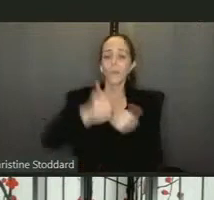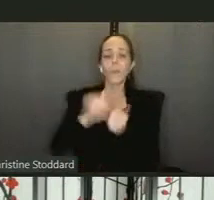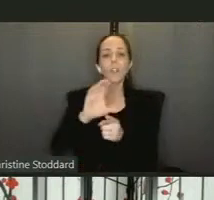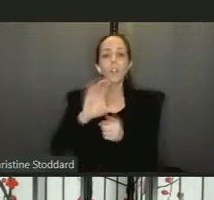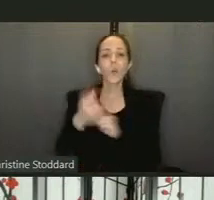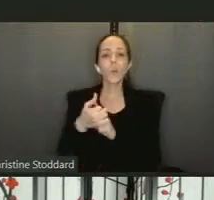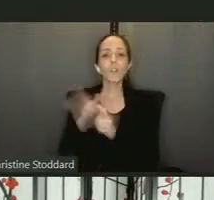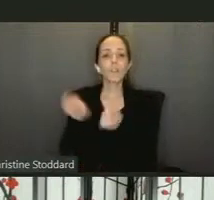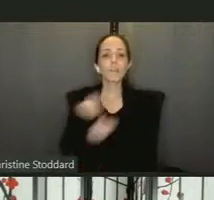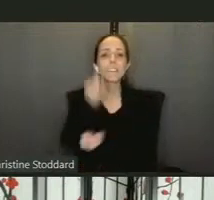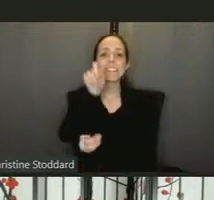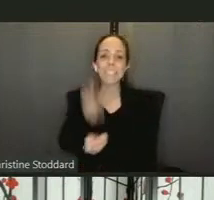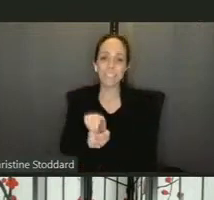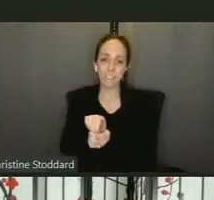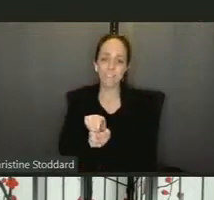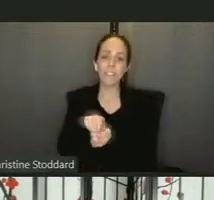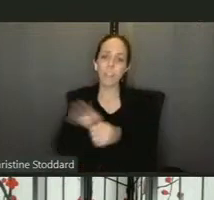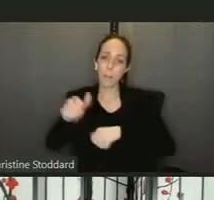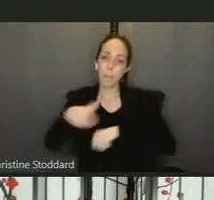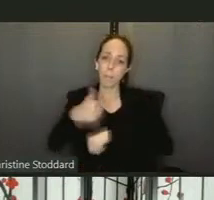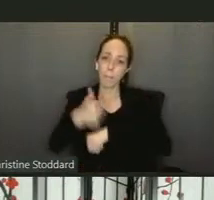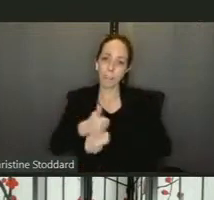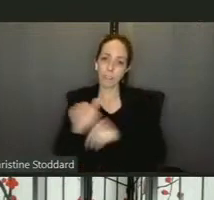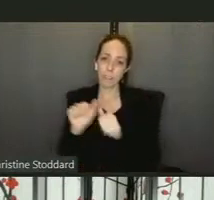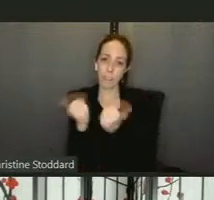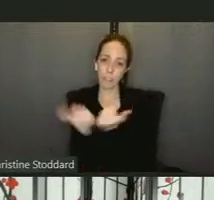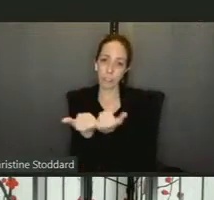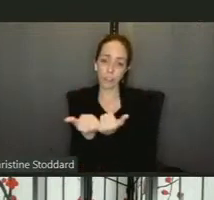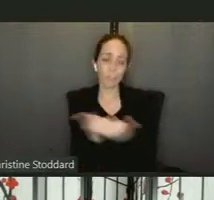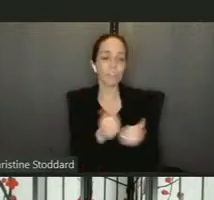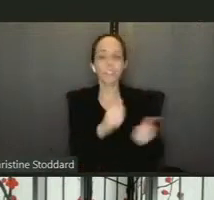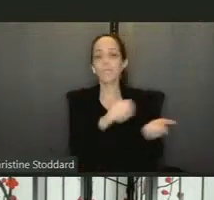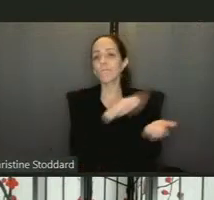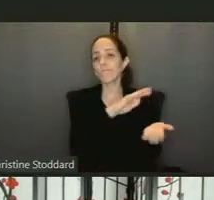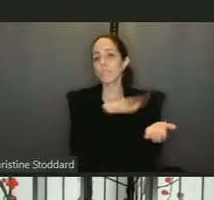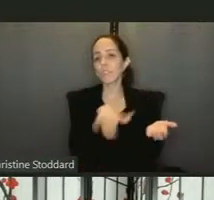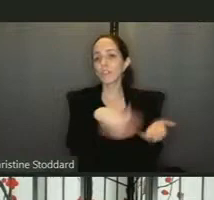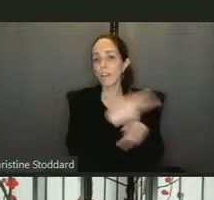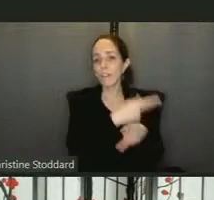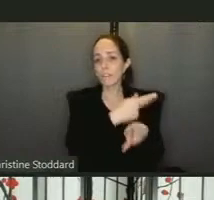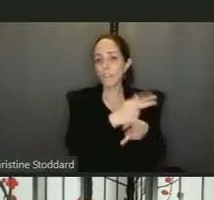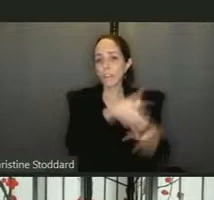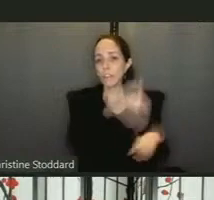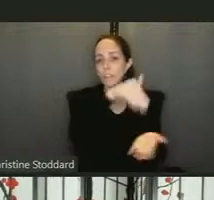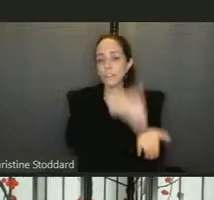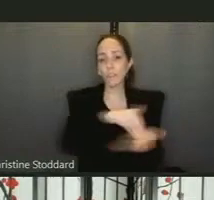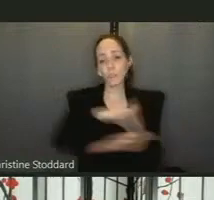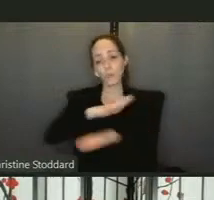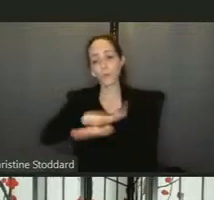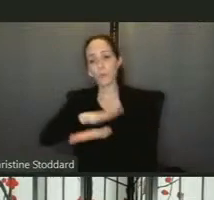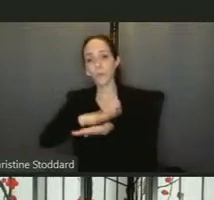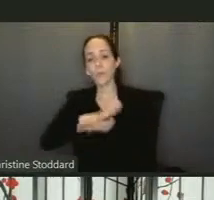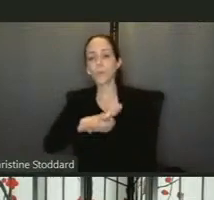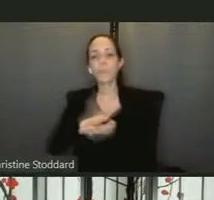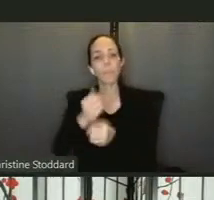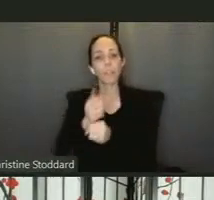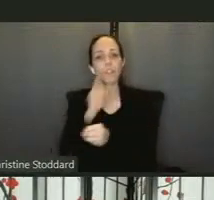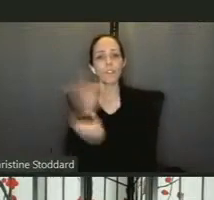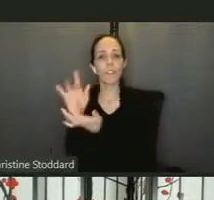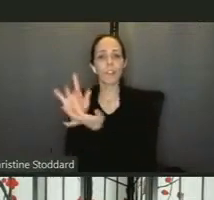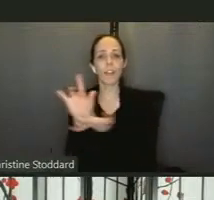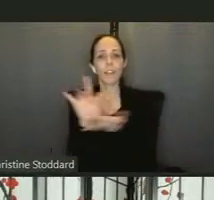specific community-based agencies, childcare centers, schools, and healthcare to leverage enough capacity to see